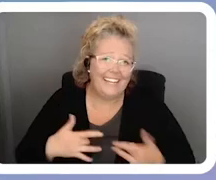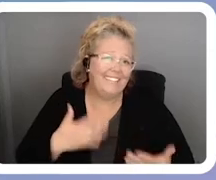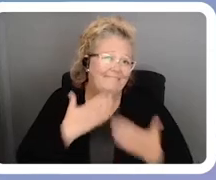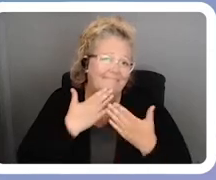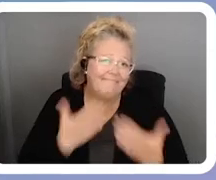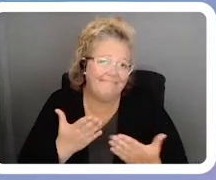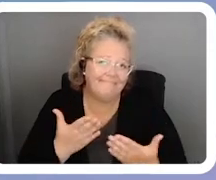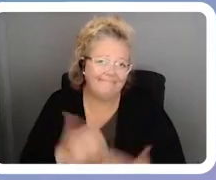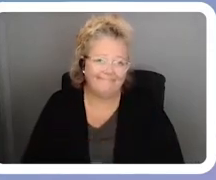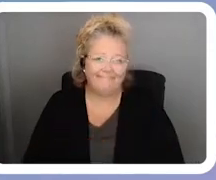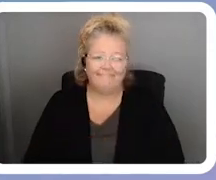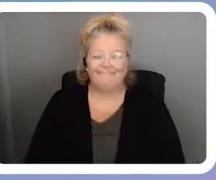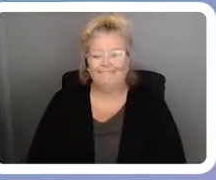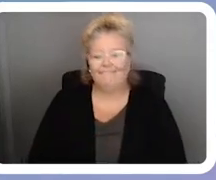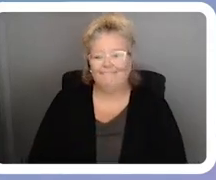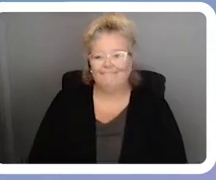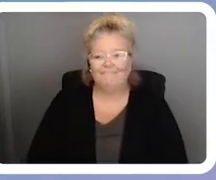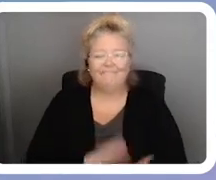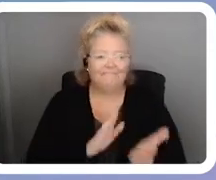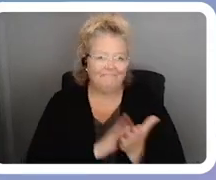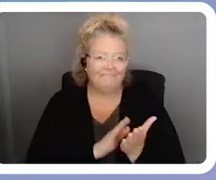very excited.